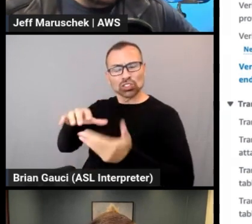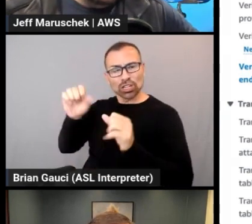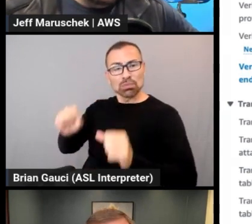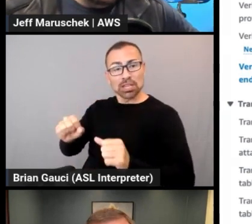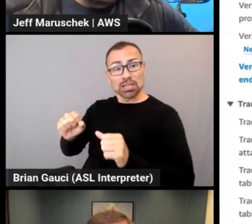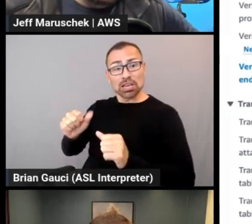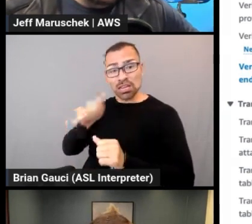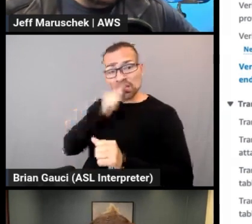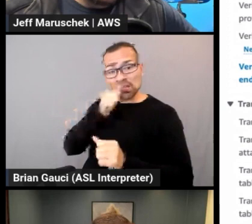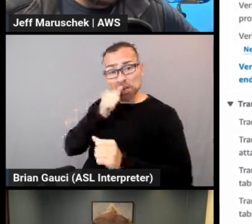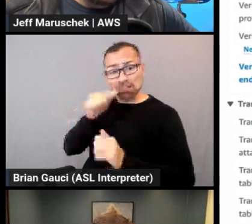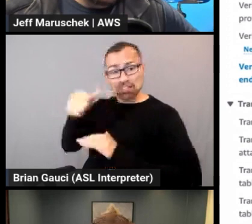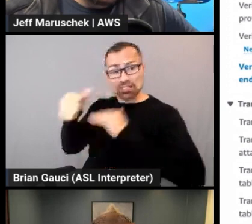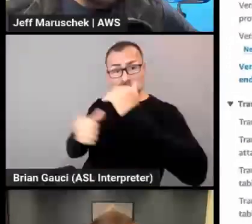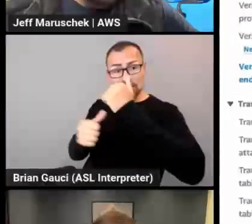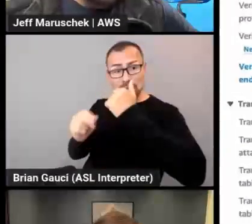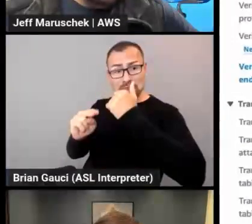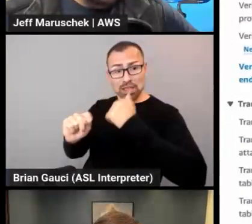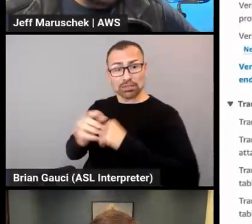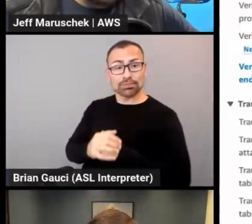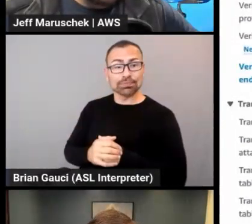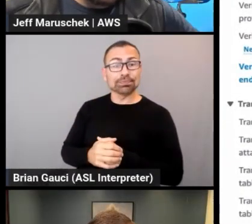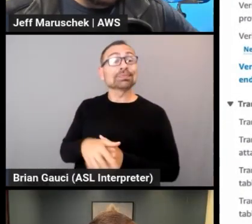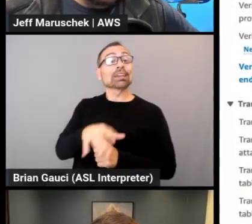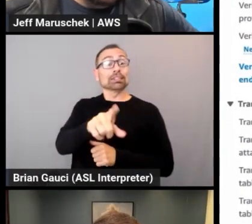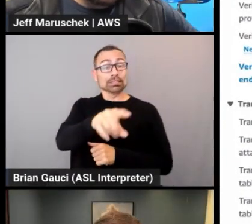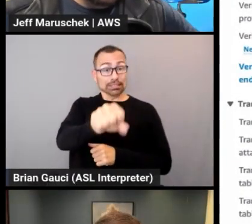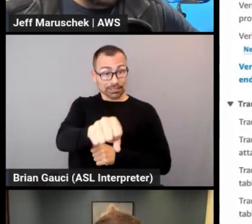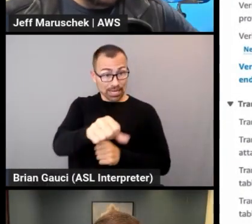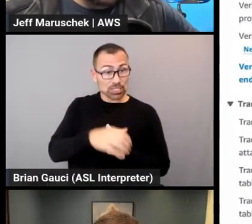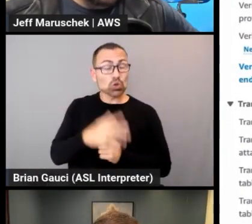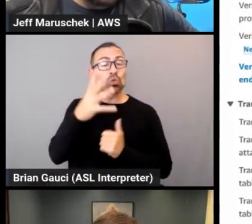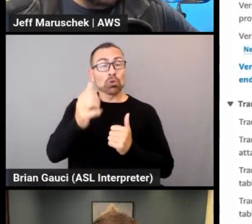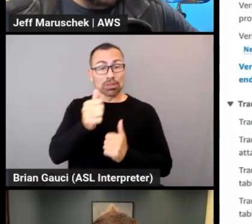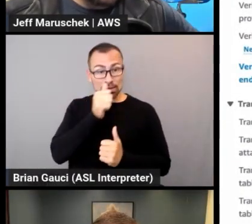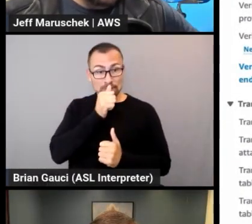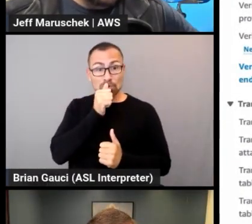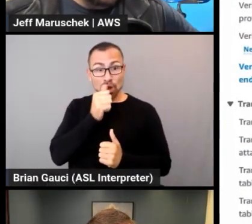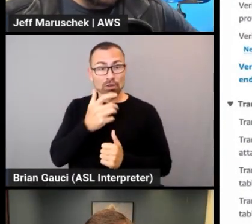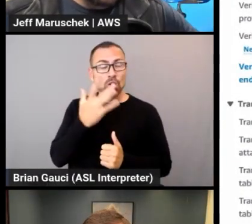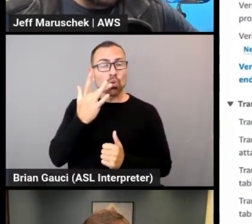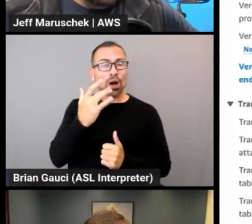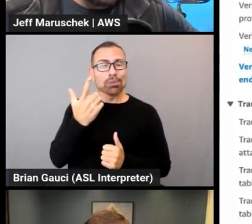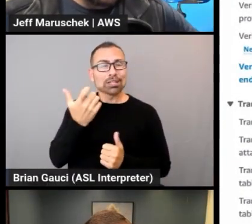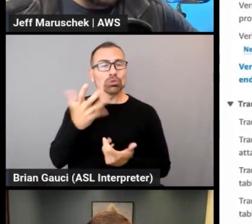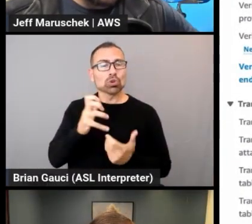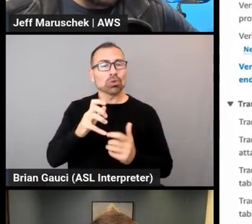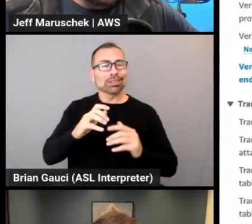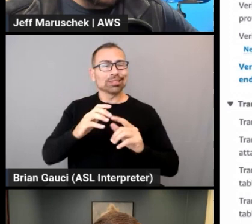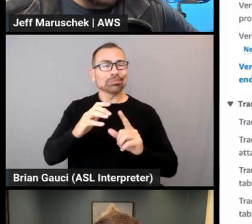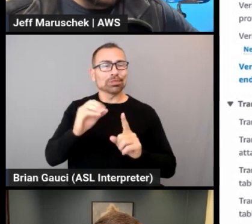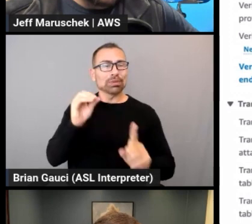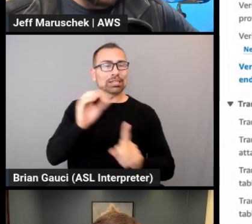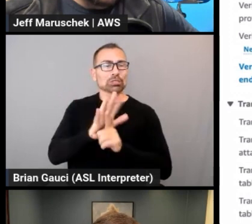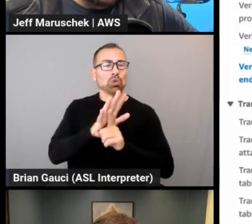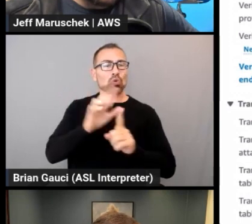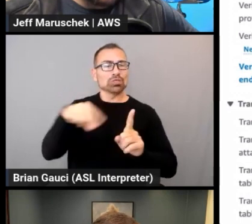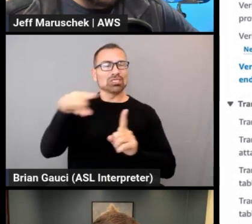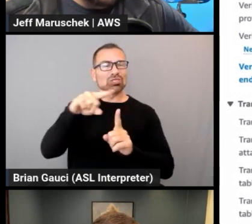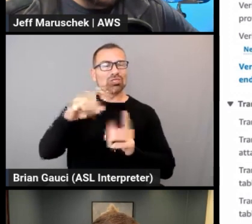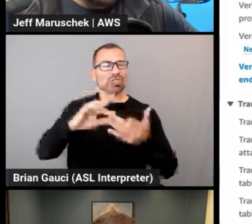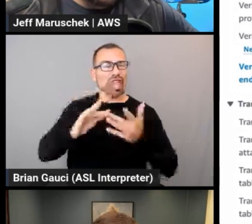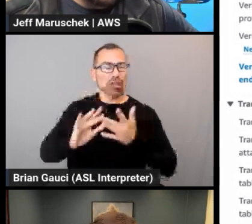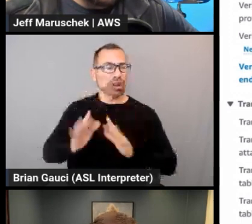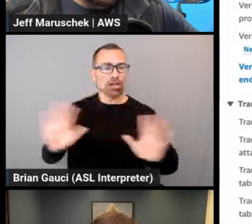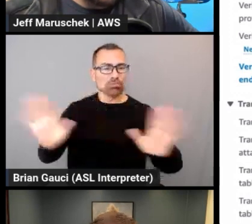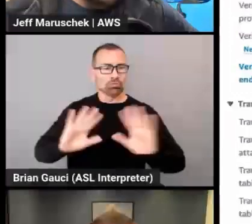we want those load balancers to actually be private load balancers because we don't want them exposed to the internet. We want customers to